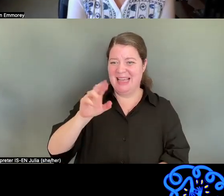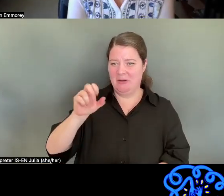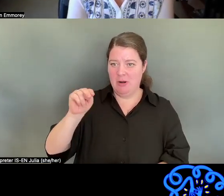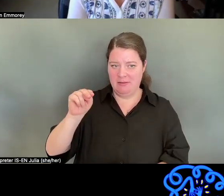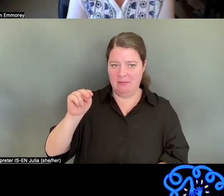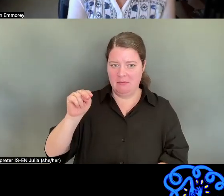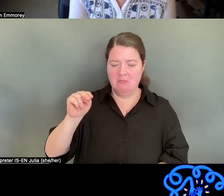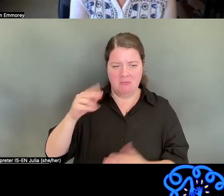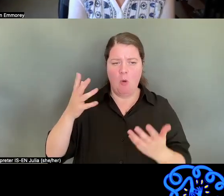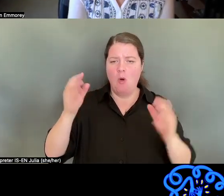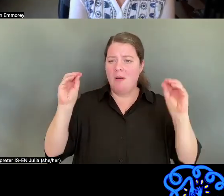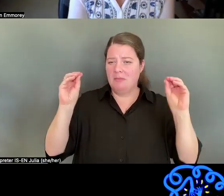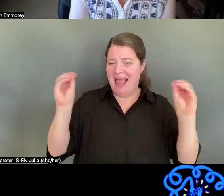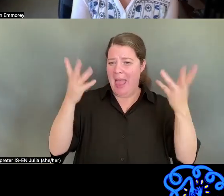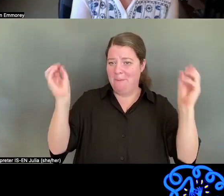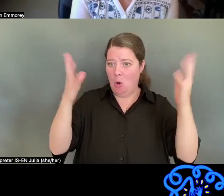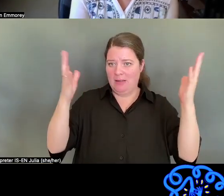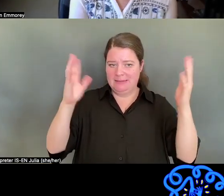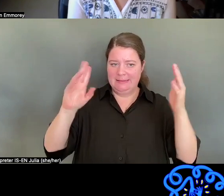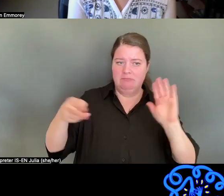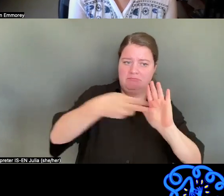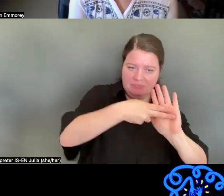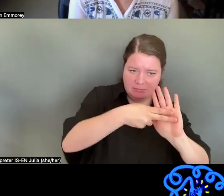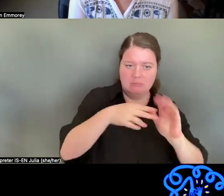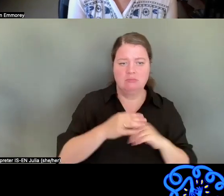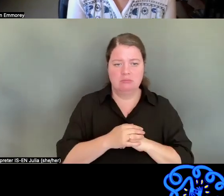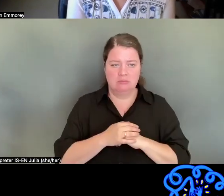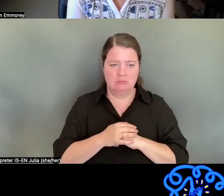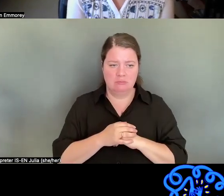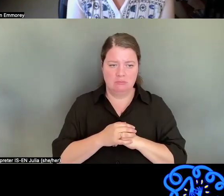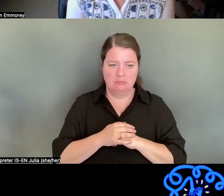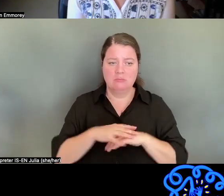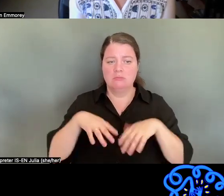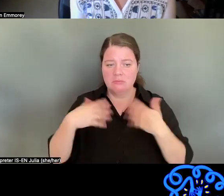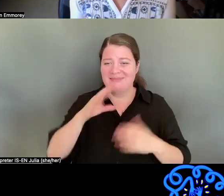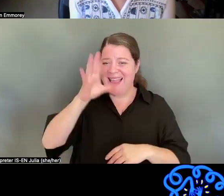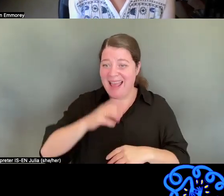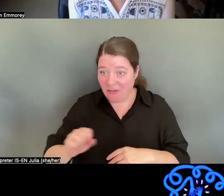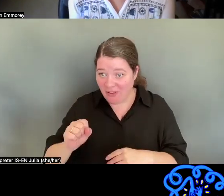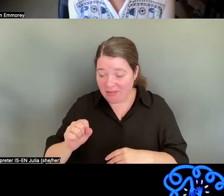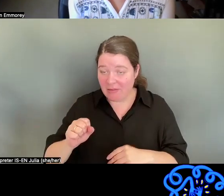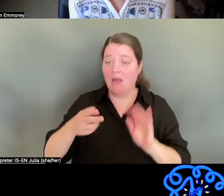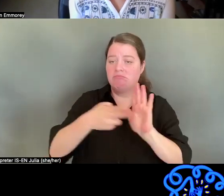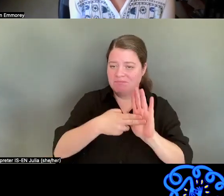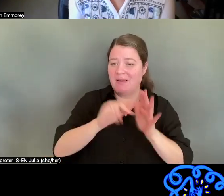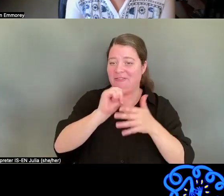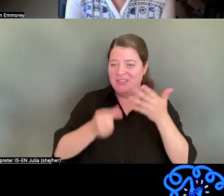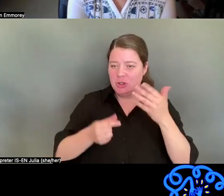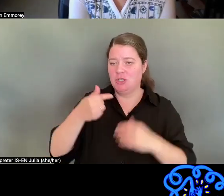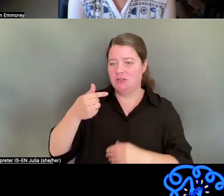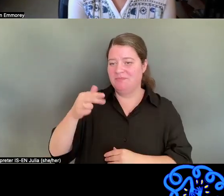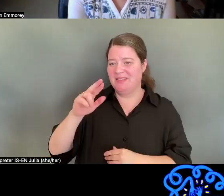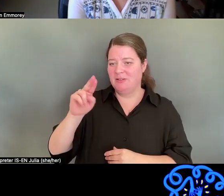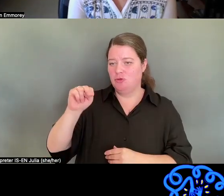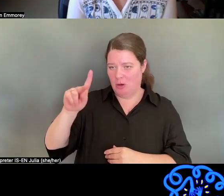for ambulance, has a trunk was only listed for elephant, for example. And what we found here was, yes, again,